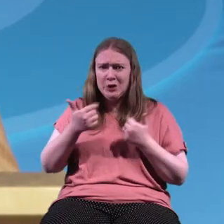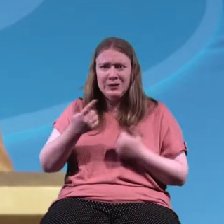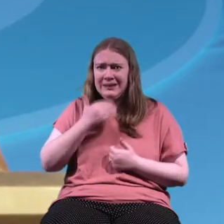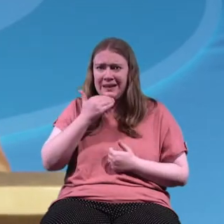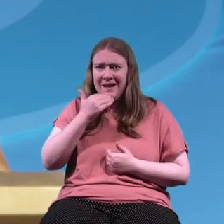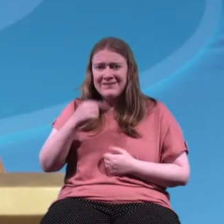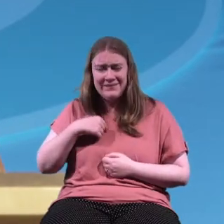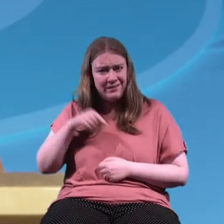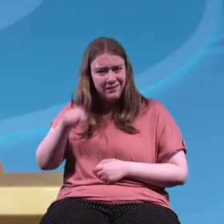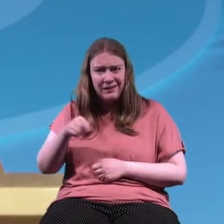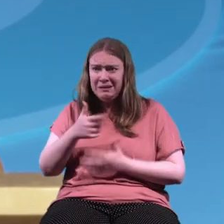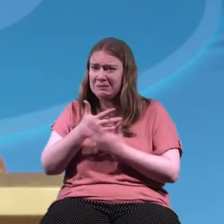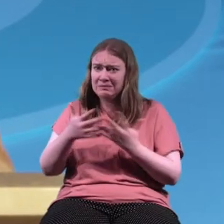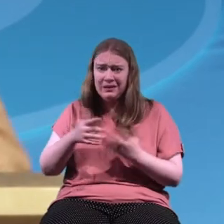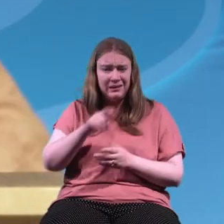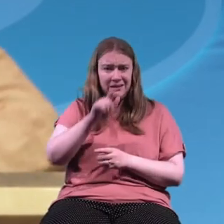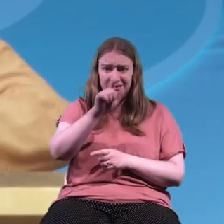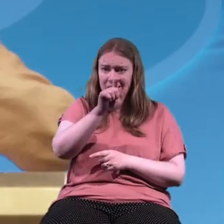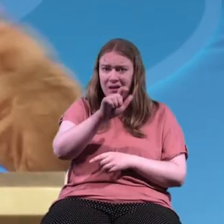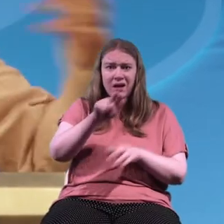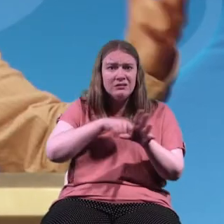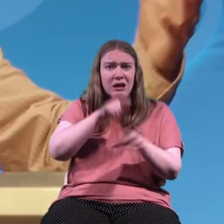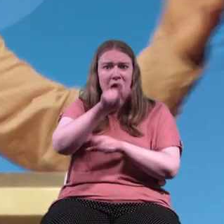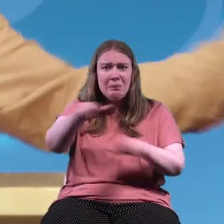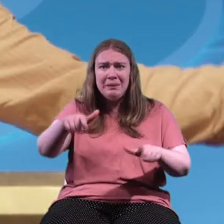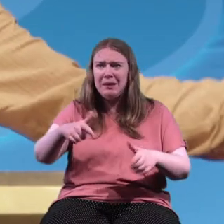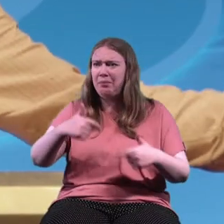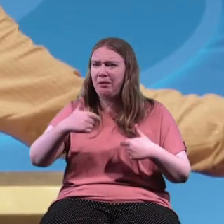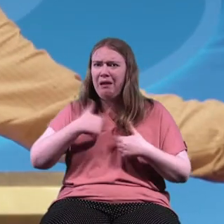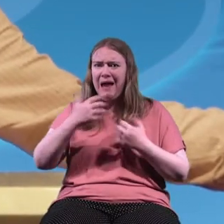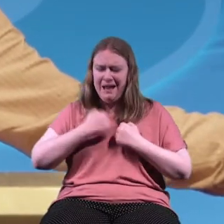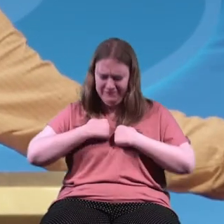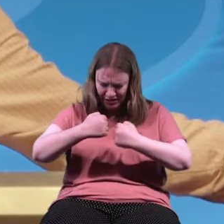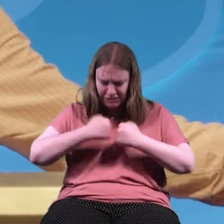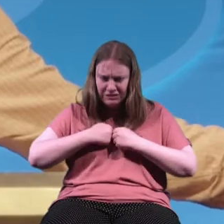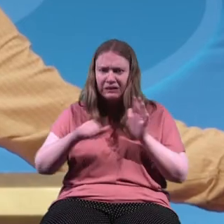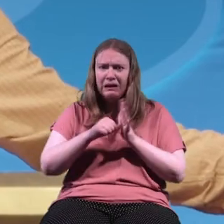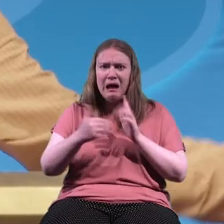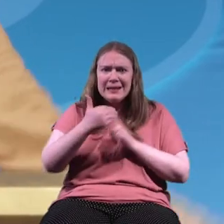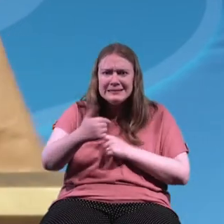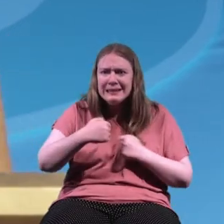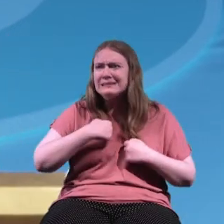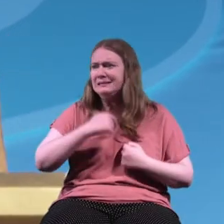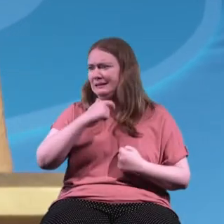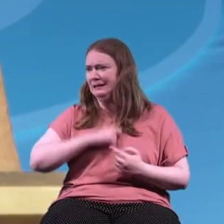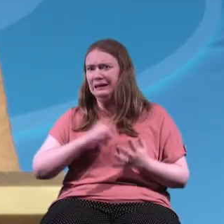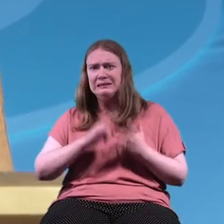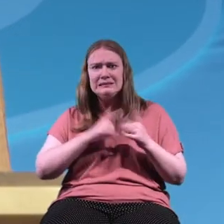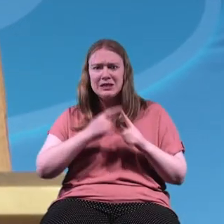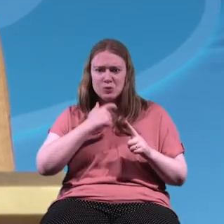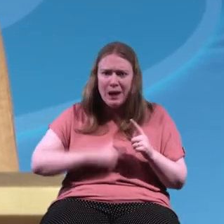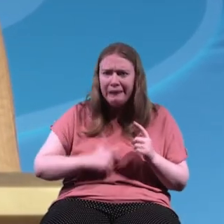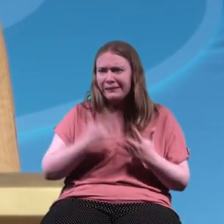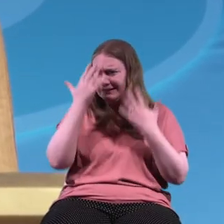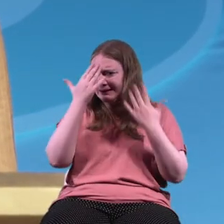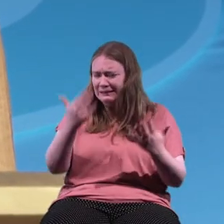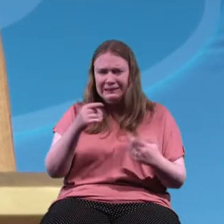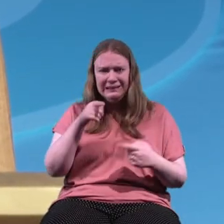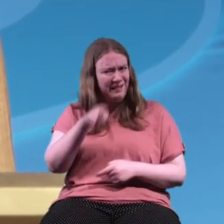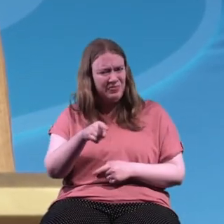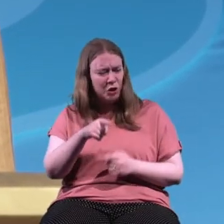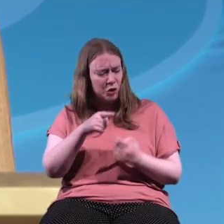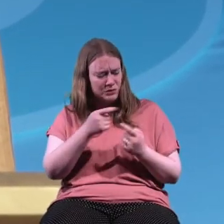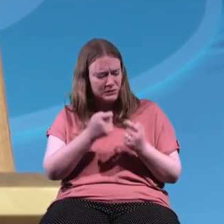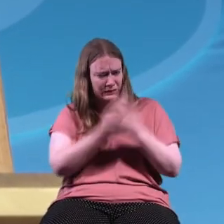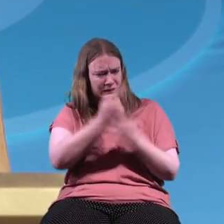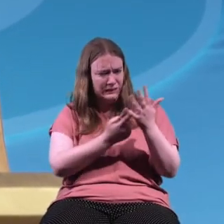of sexuality and gender, issues that didn't even seem to exist when he was young. And in a few weeks, his eldest